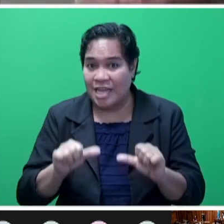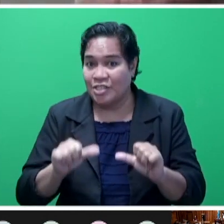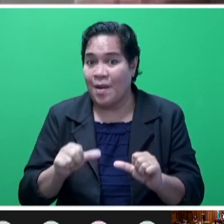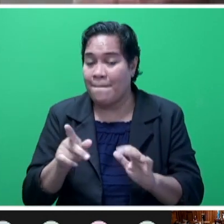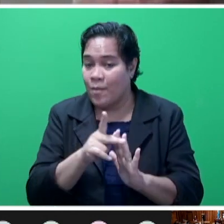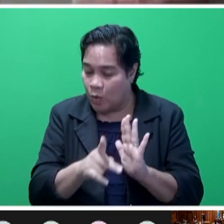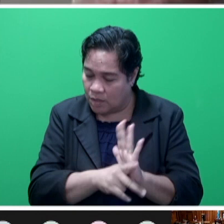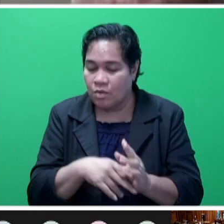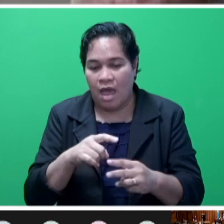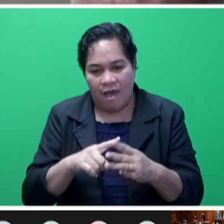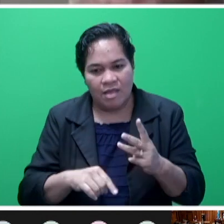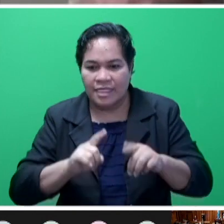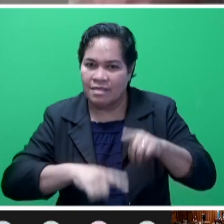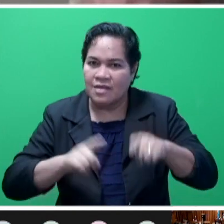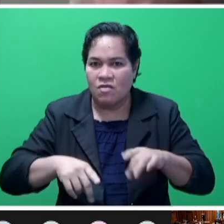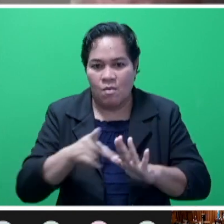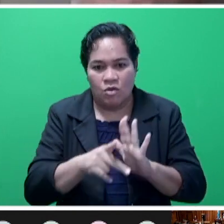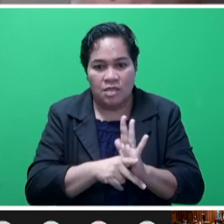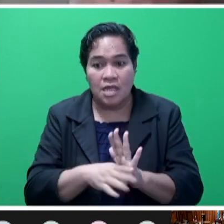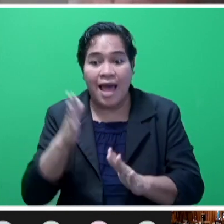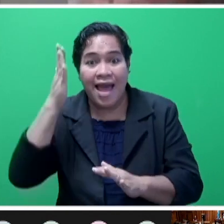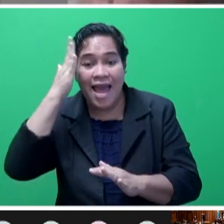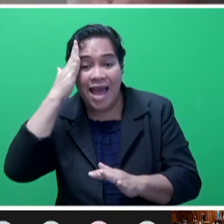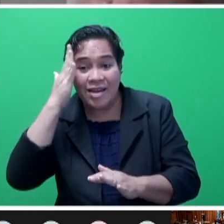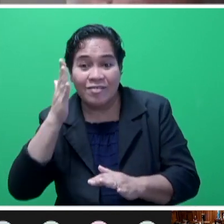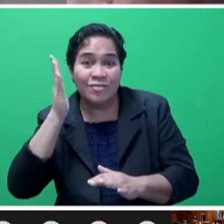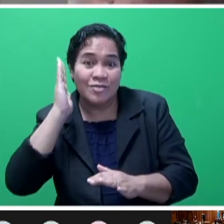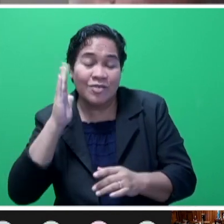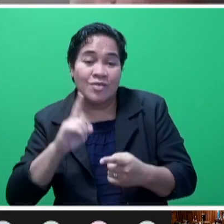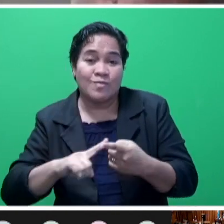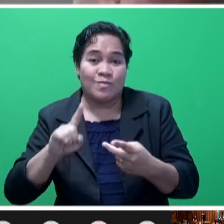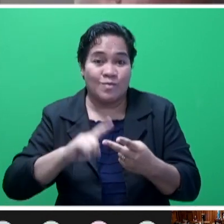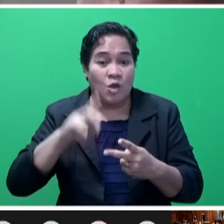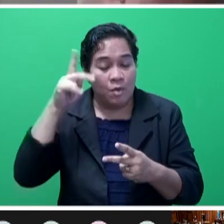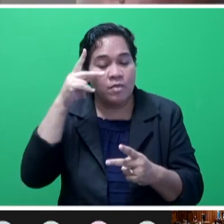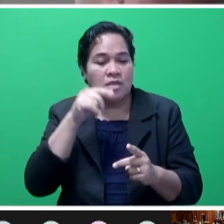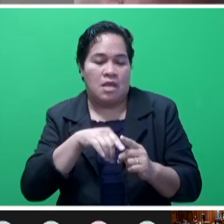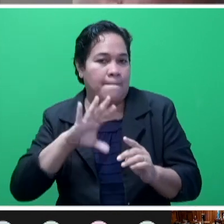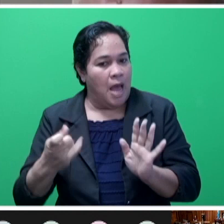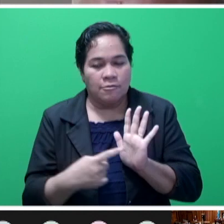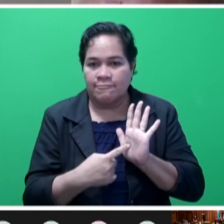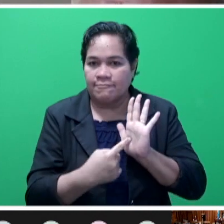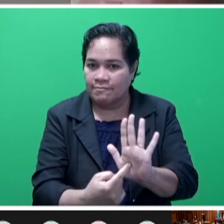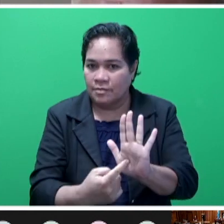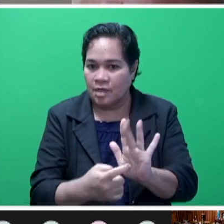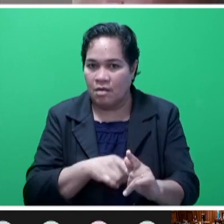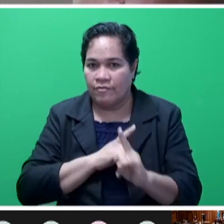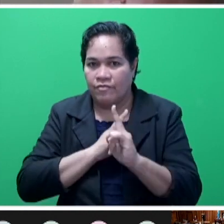Speaker, the heads of schools and the teachers are mandated to abide by these policies and act upon